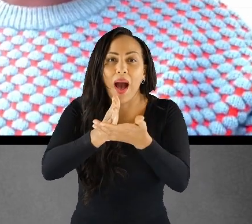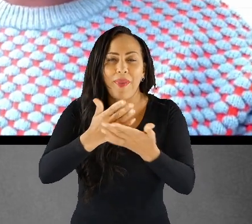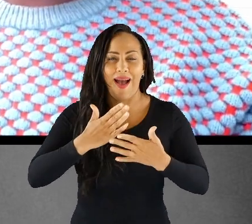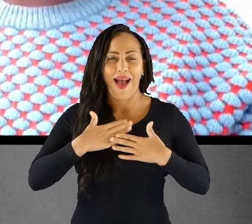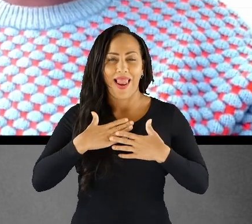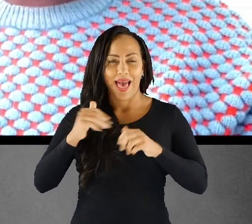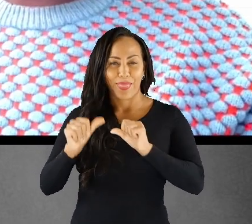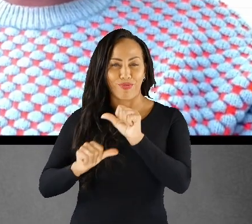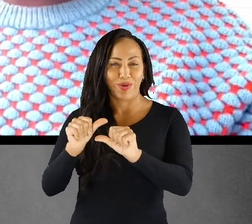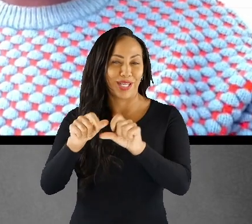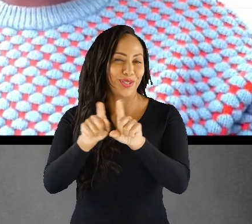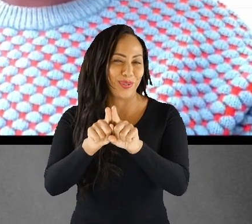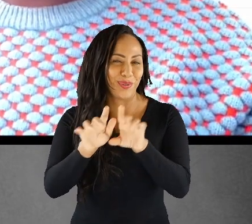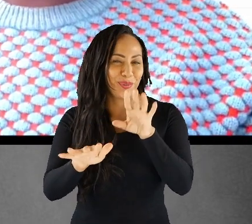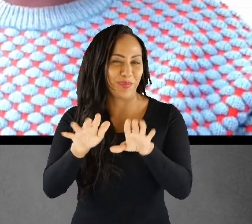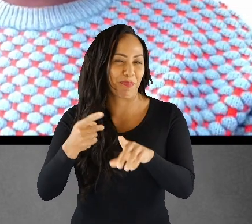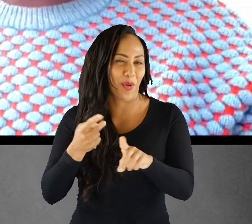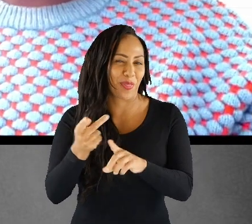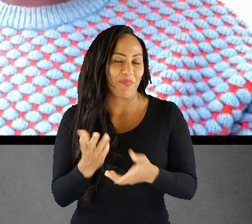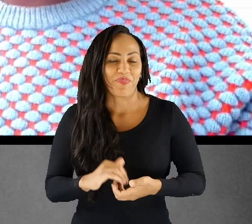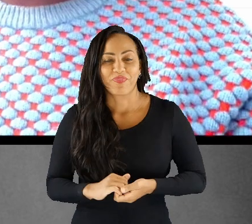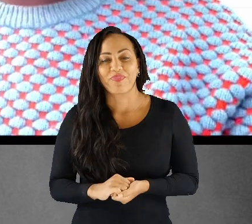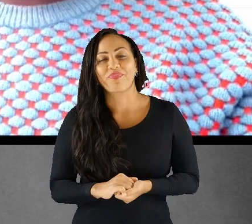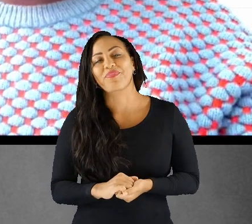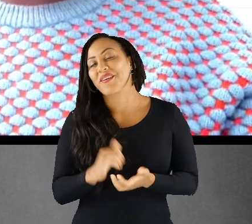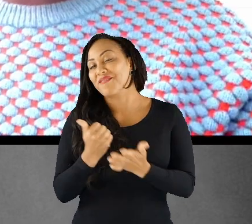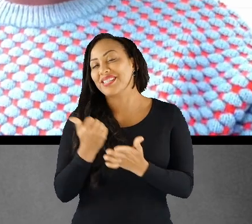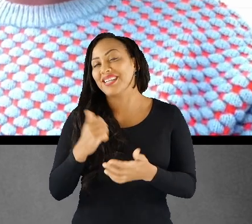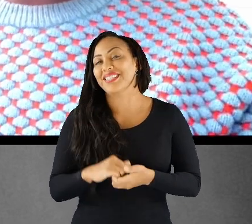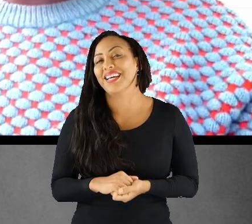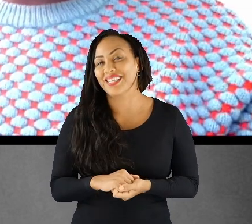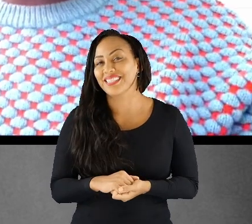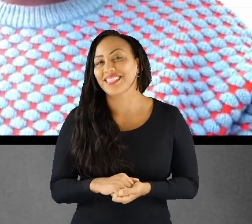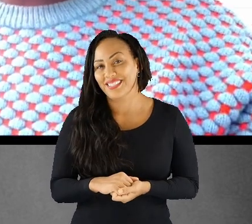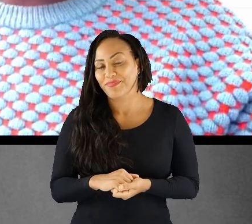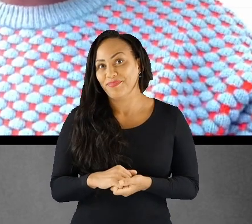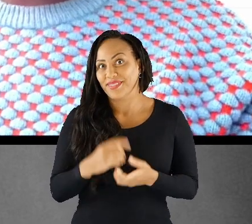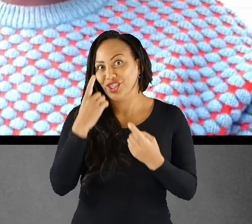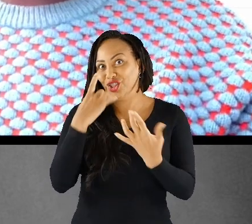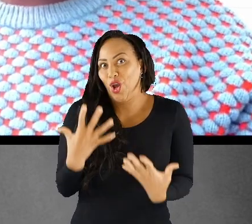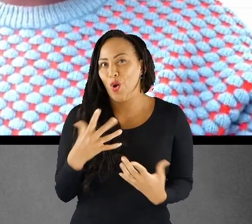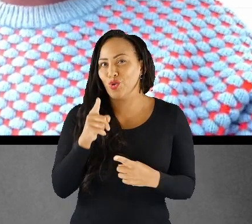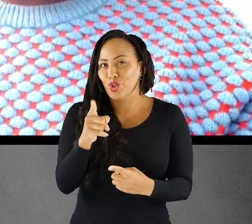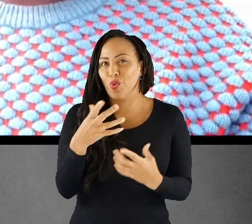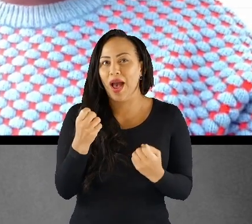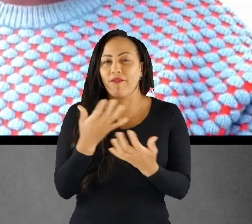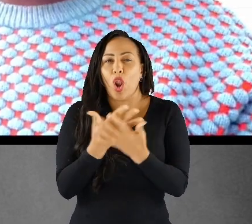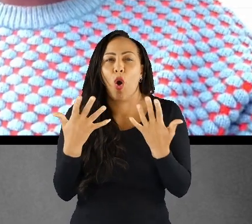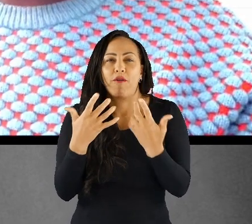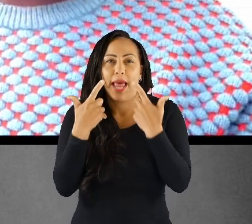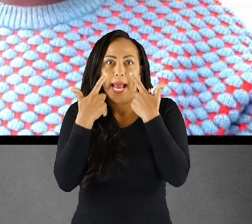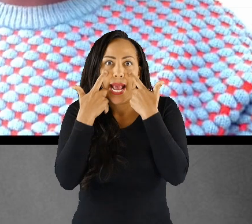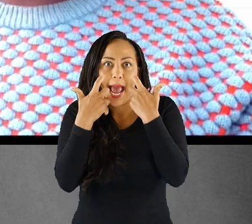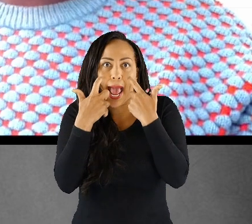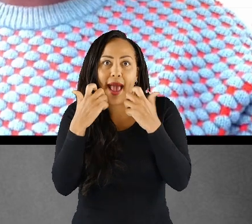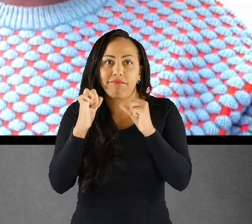as well. Fantastic. I mean, it really gives a great insight into the care that you take when you're